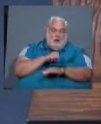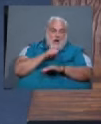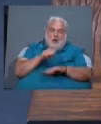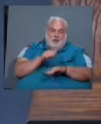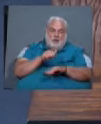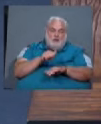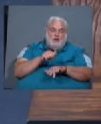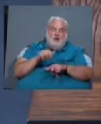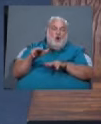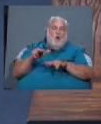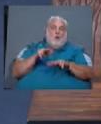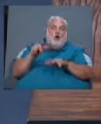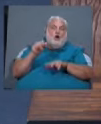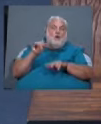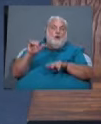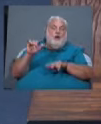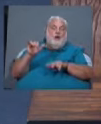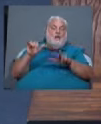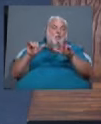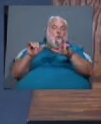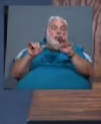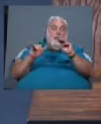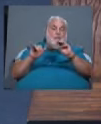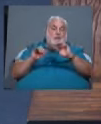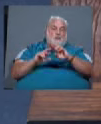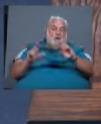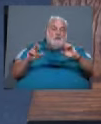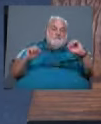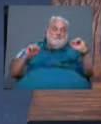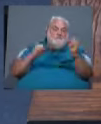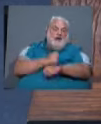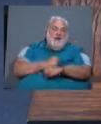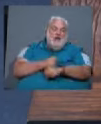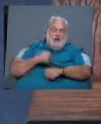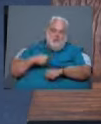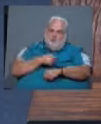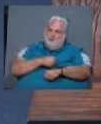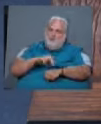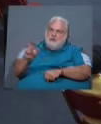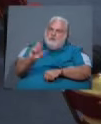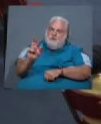away. And 3M is ready to fight, and so are we.